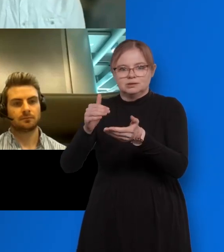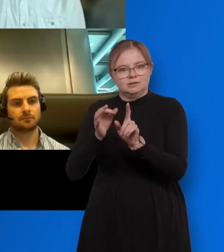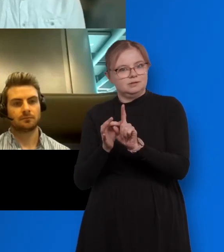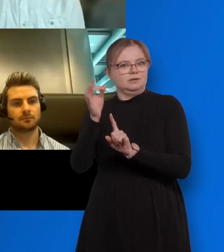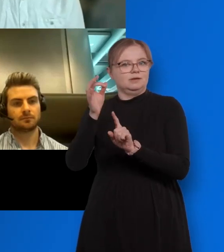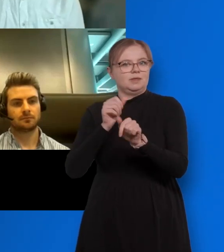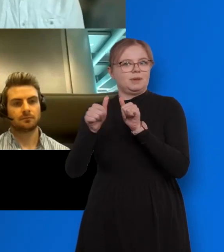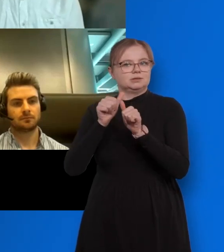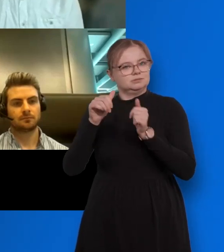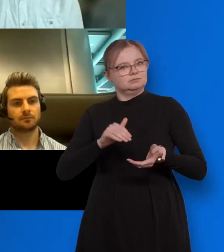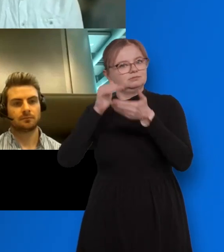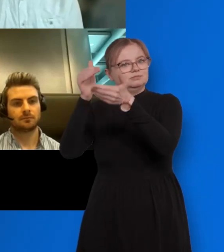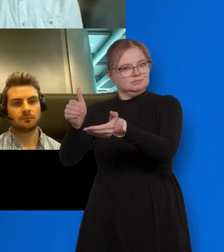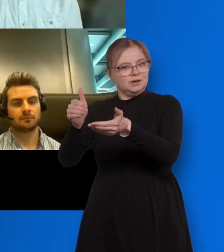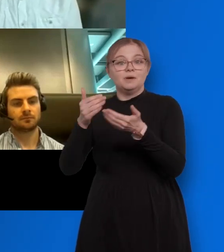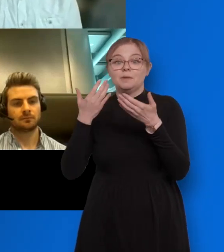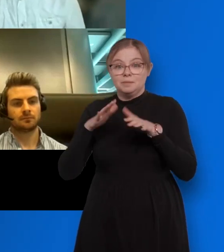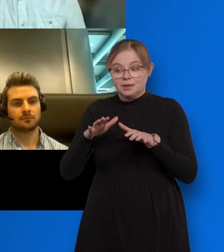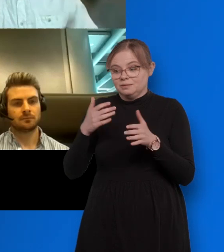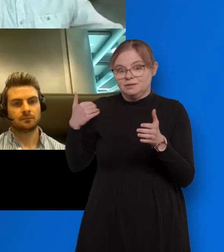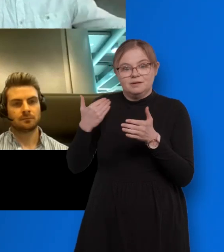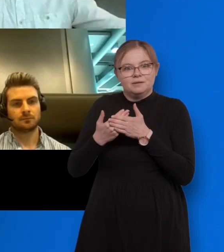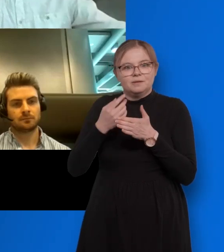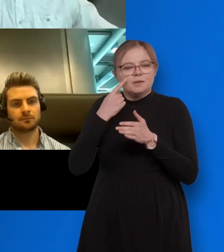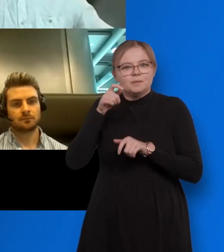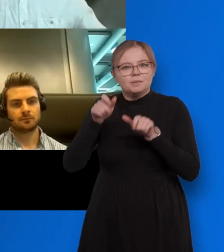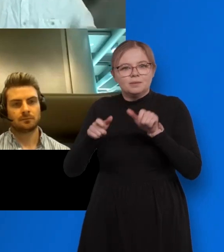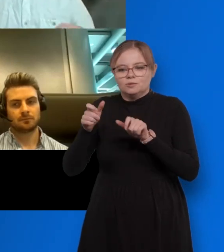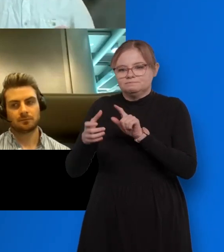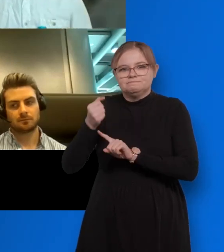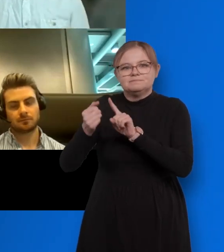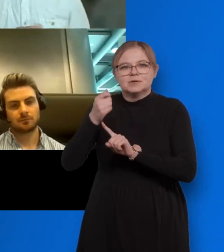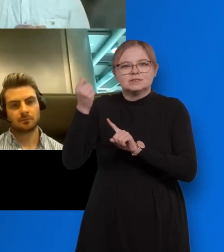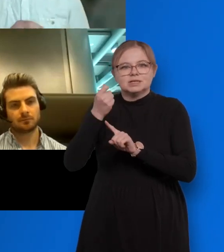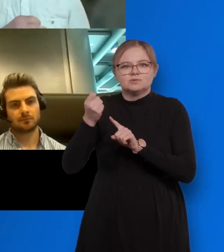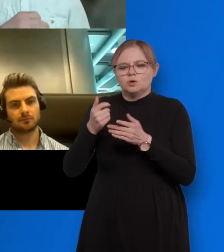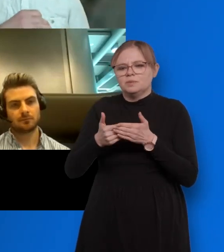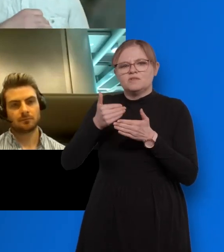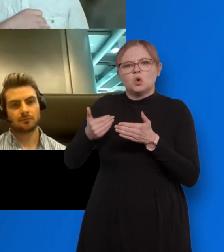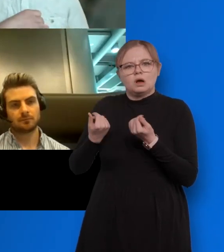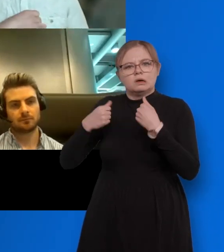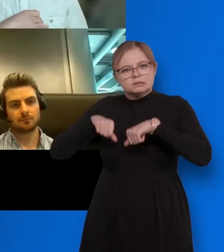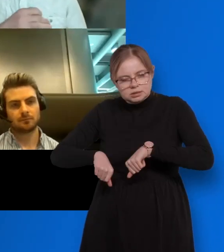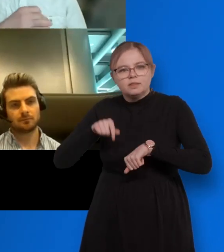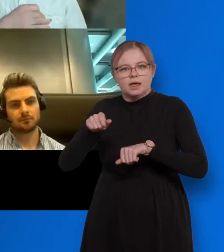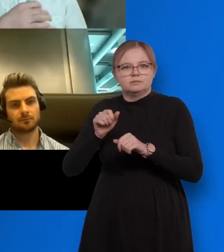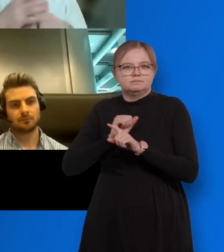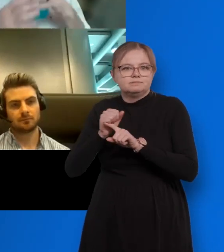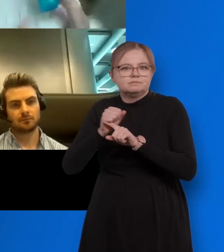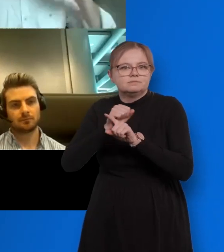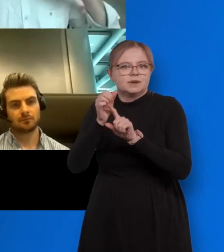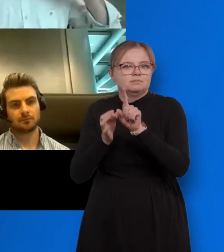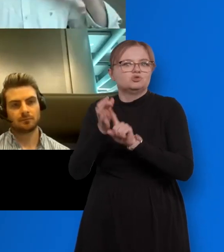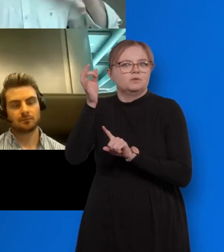are seeing people who are successful subsequently who have been turned down at the randomization stage, as well as people who've improved